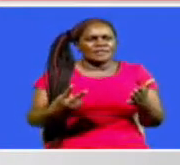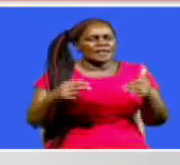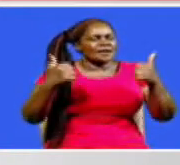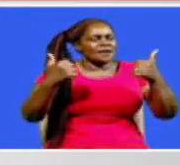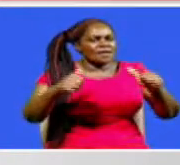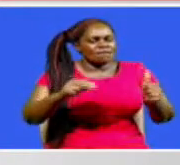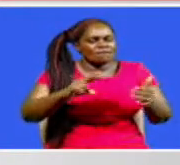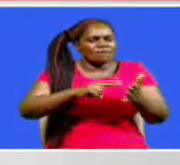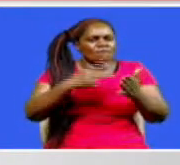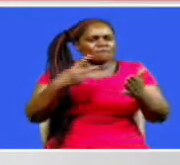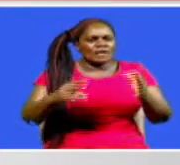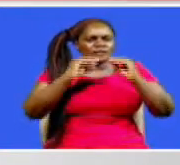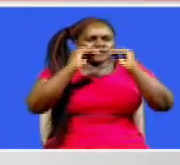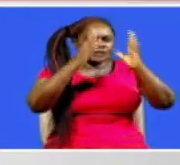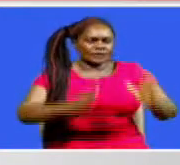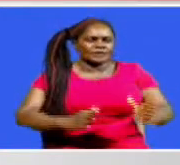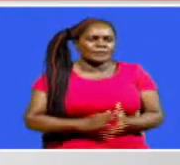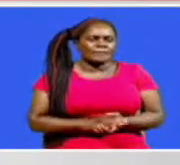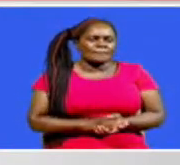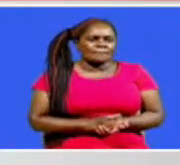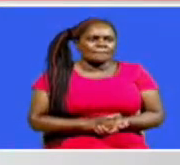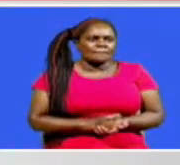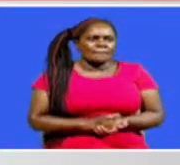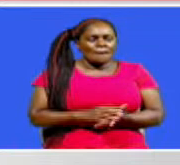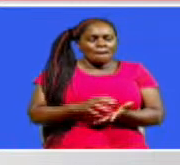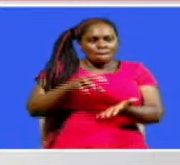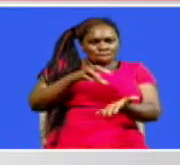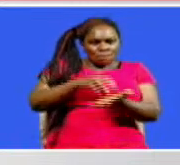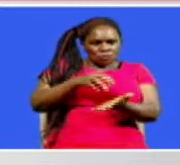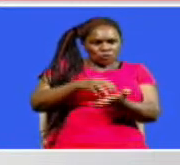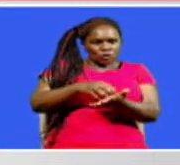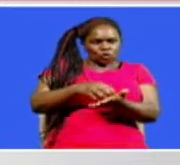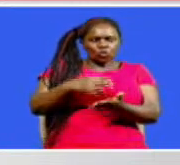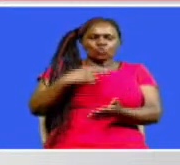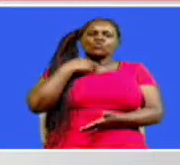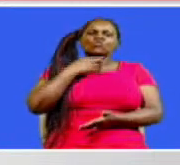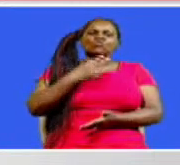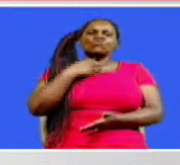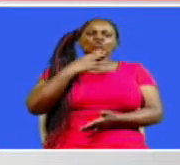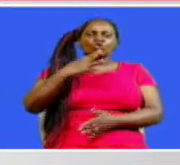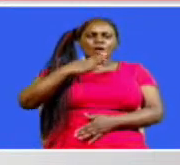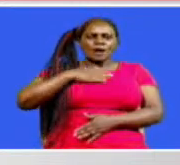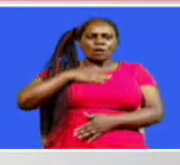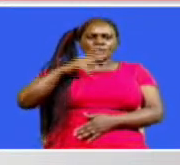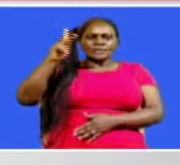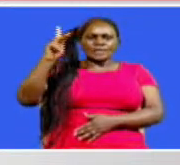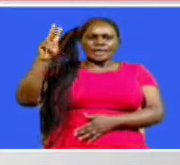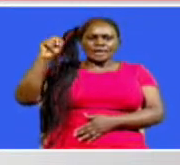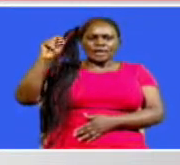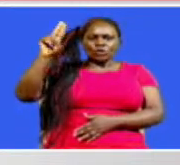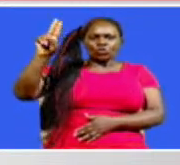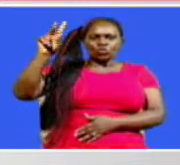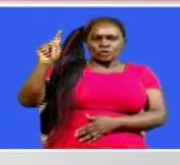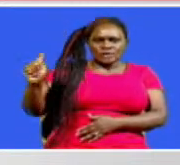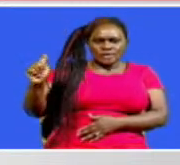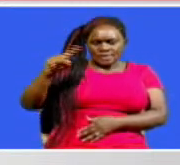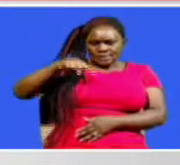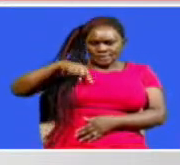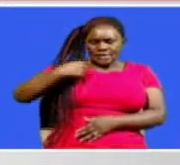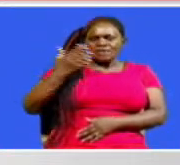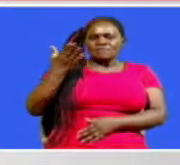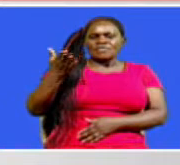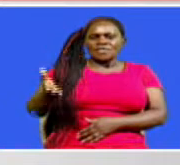never fail teachers. That is the position of the Kenya National Union of Teachers, because we are